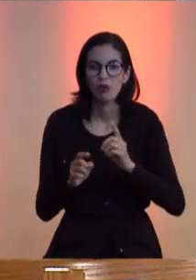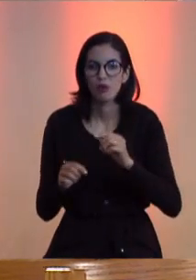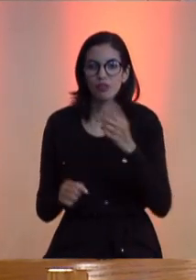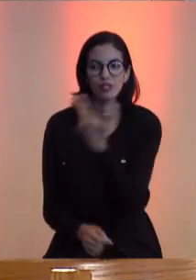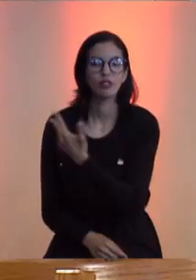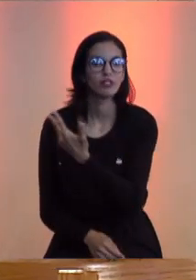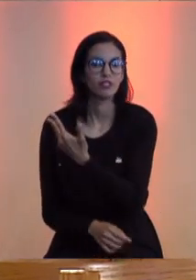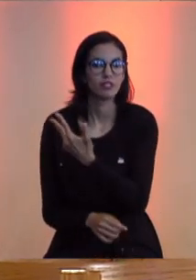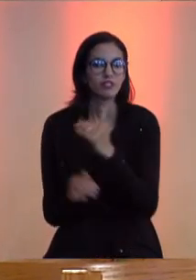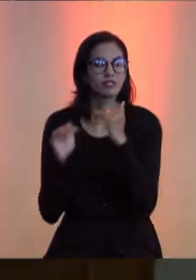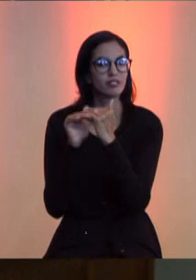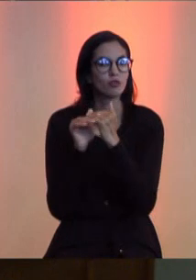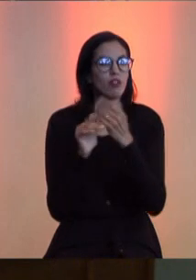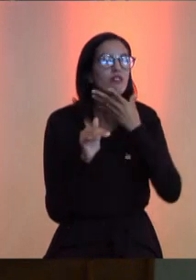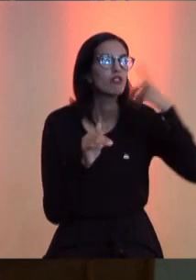Abednego.